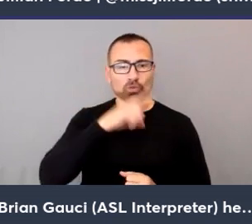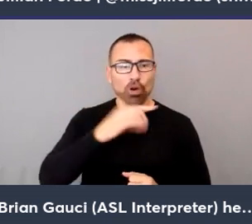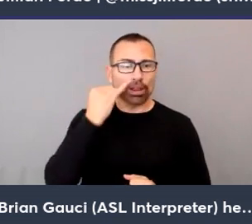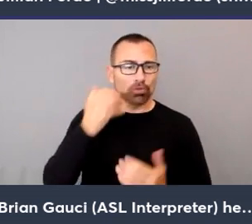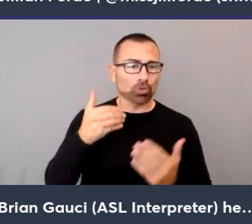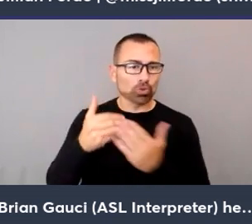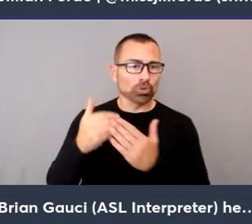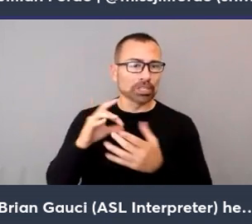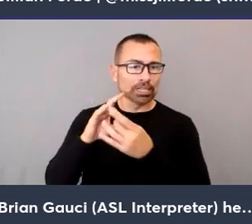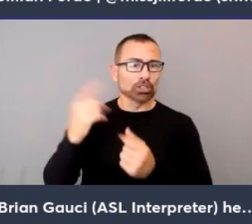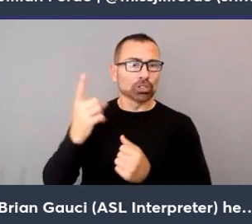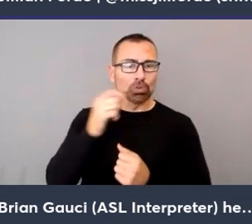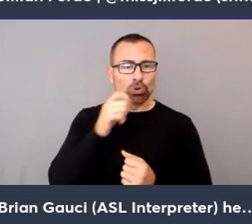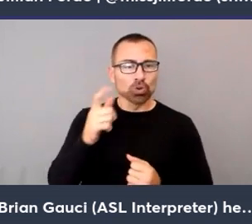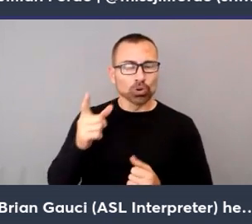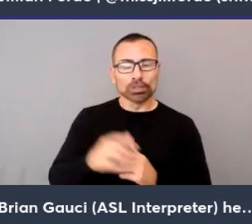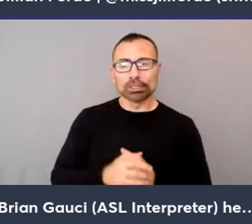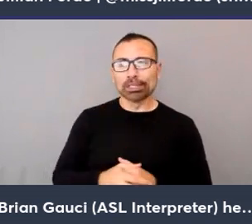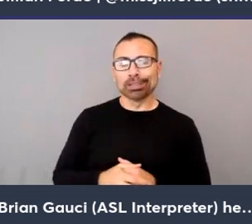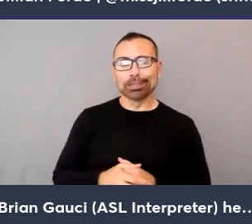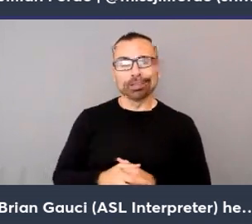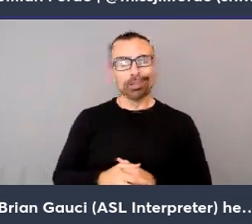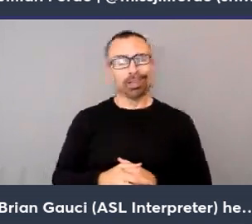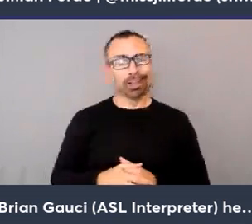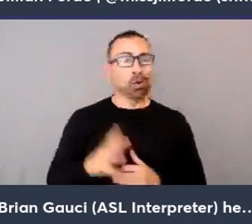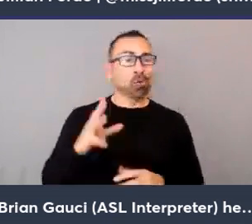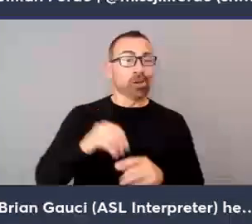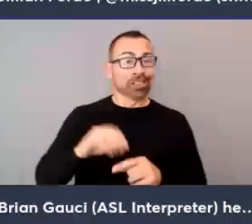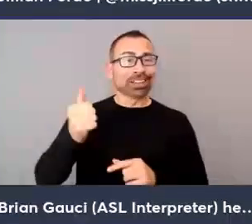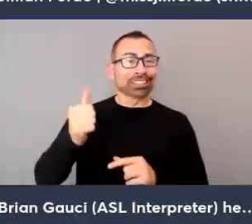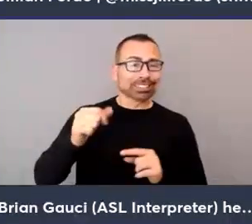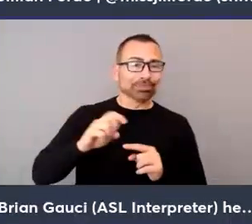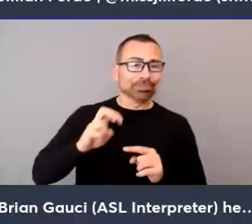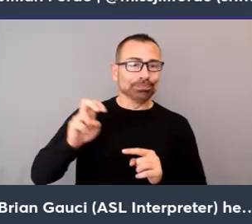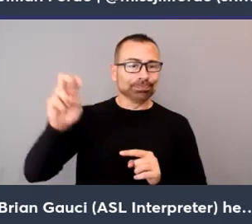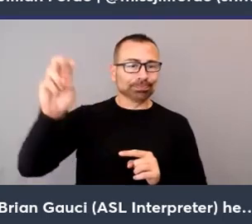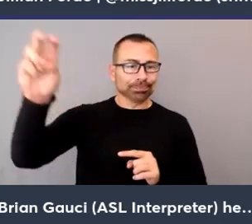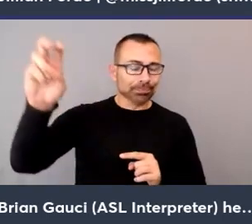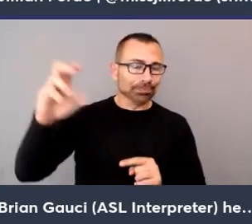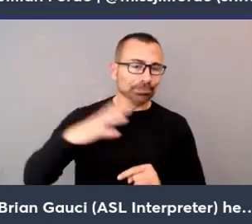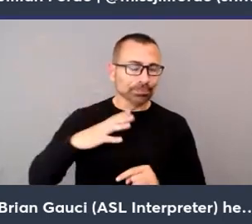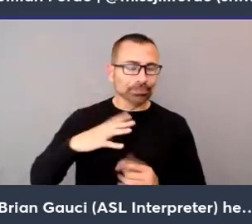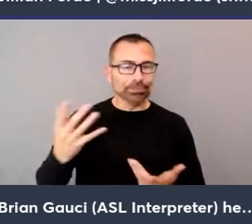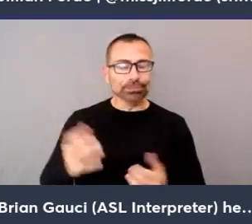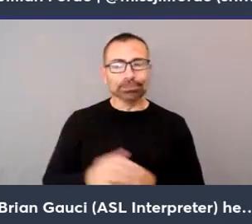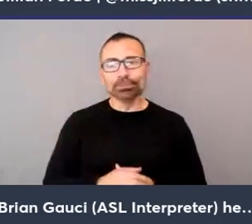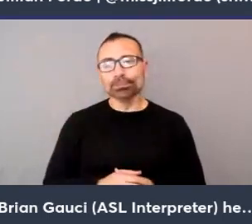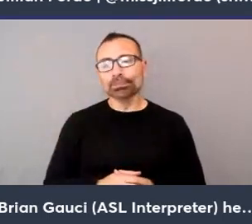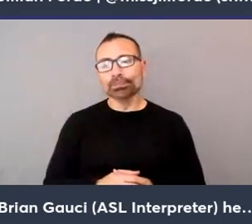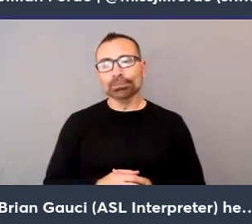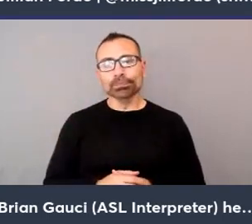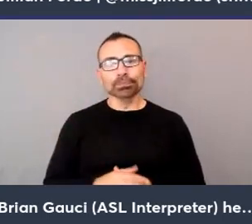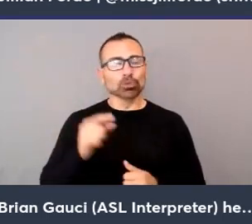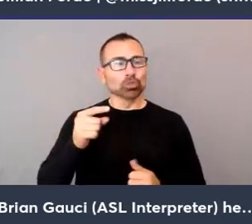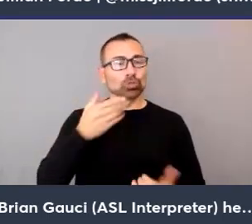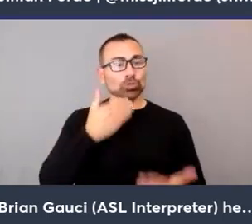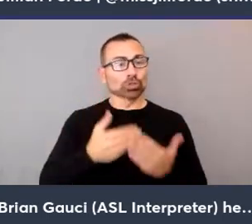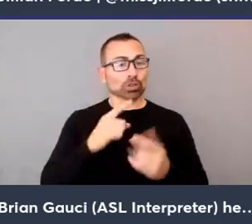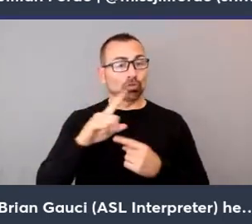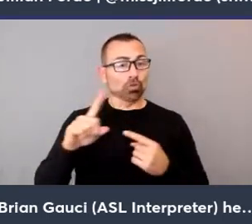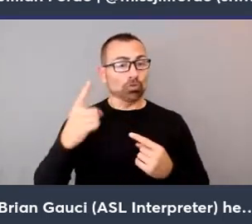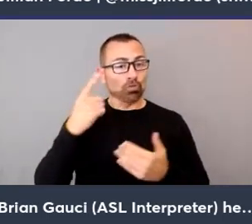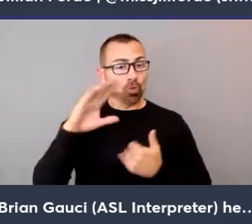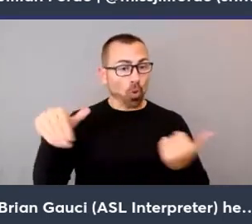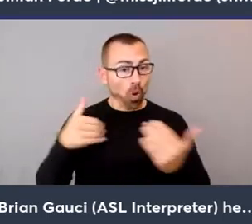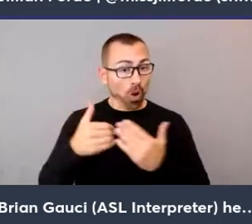well, within 10 hops. Yeah, okay, that's fine. So they're good for all of those sorts of questions.